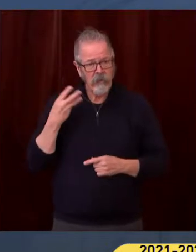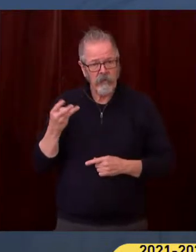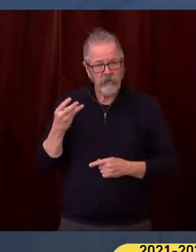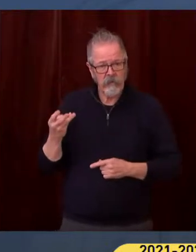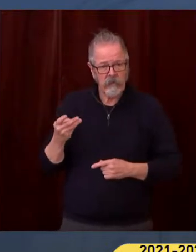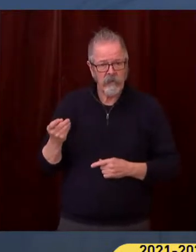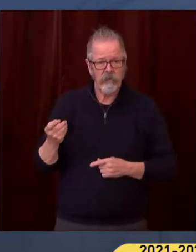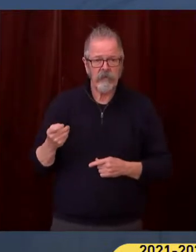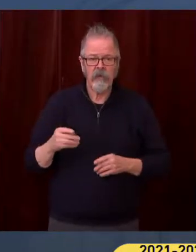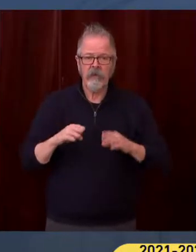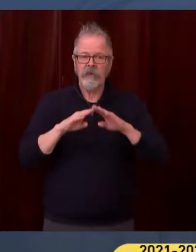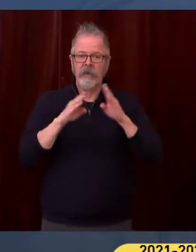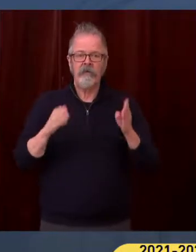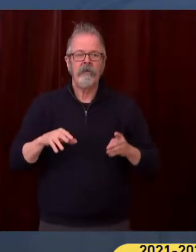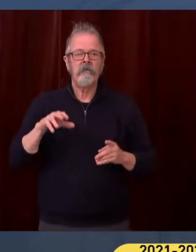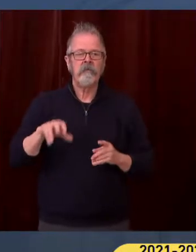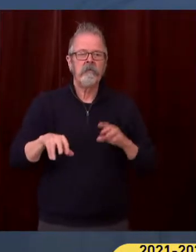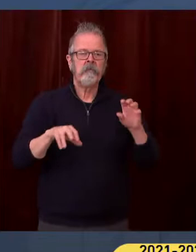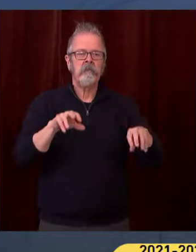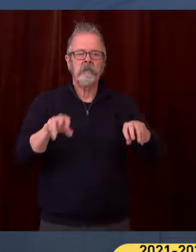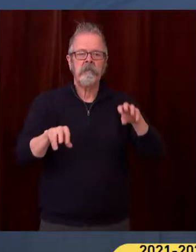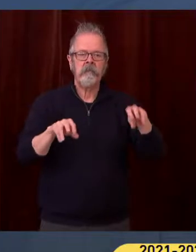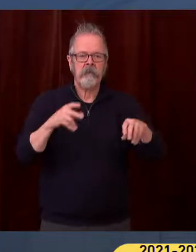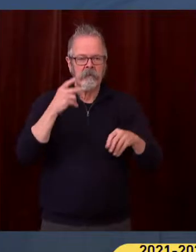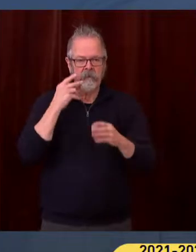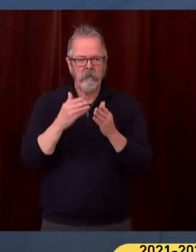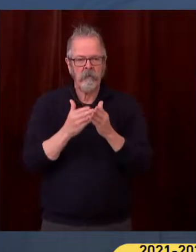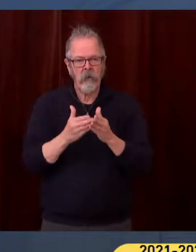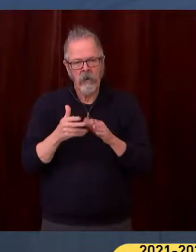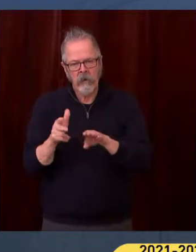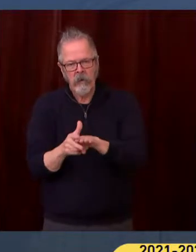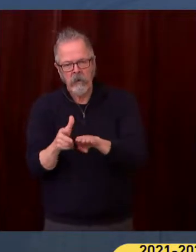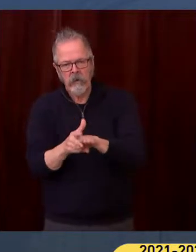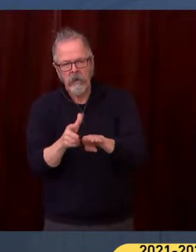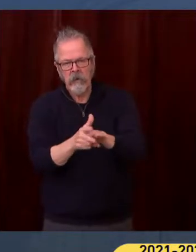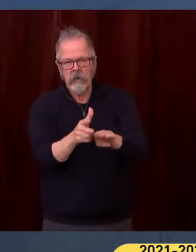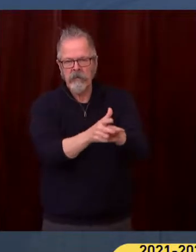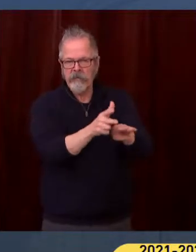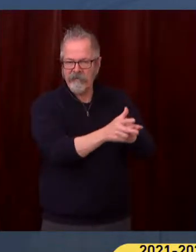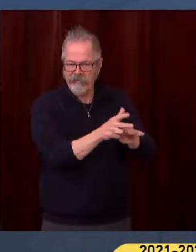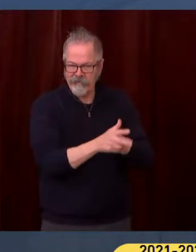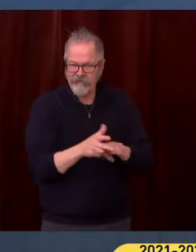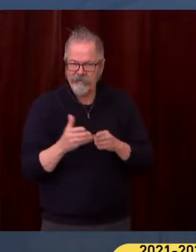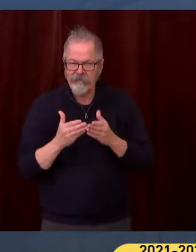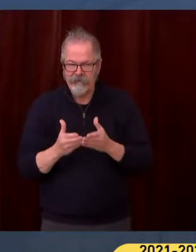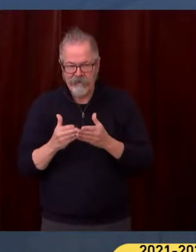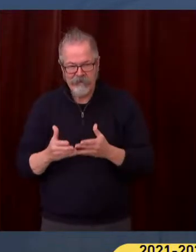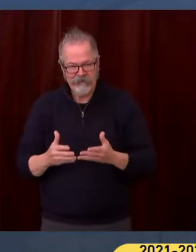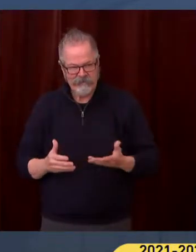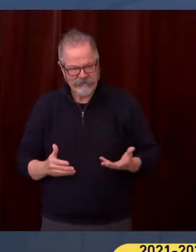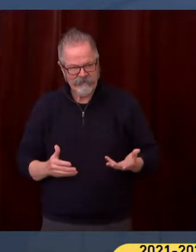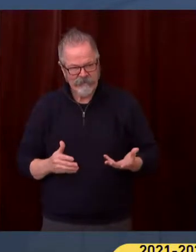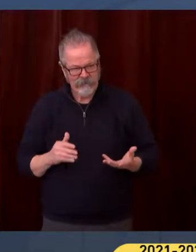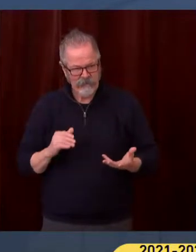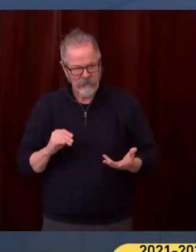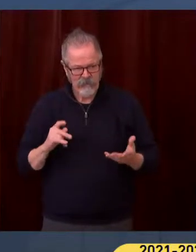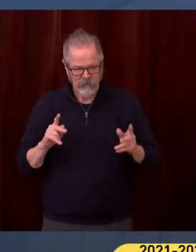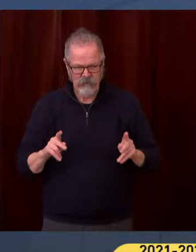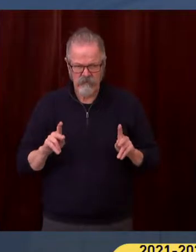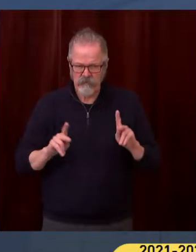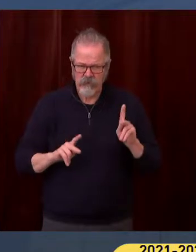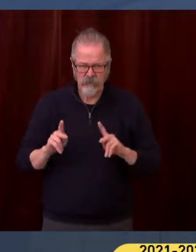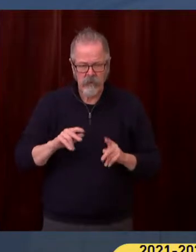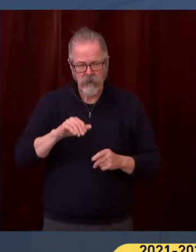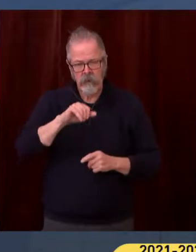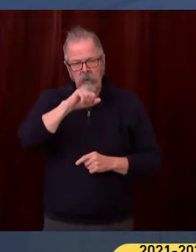the water you can actually catch. And that's what's at stake right here. The survival of our salmon runs and our fishing for